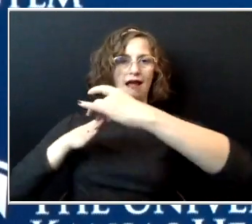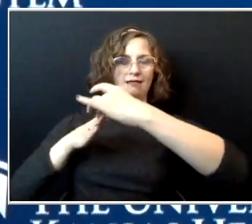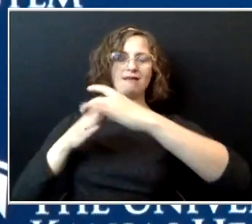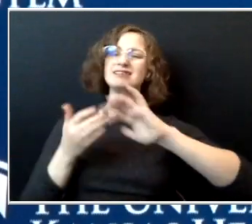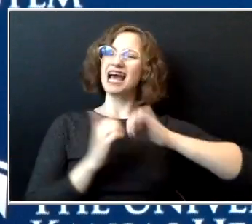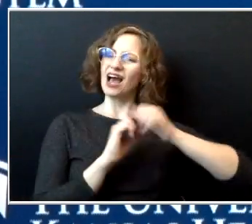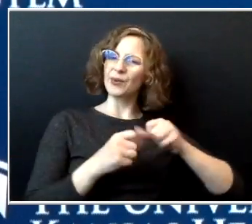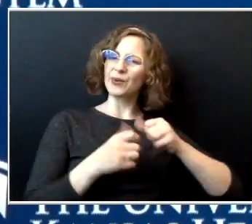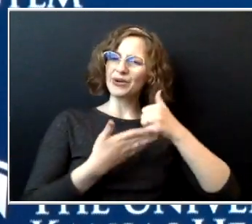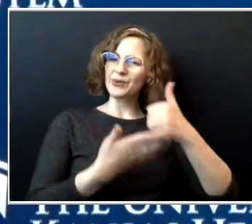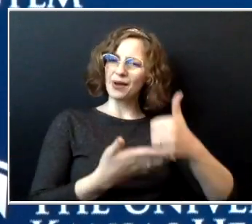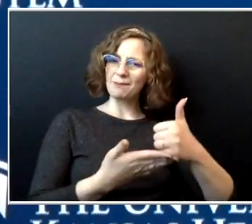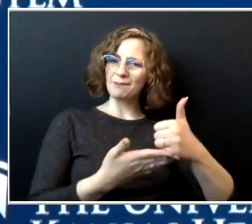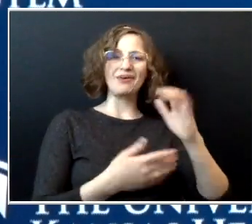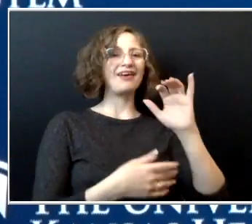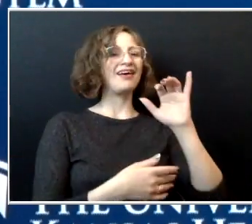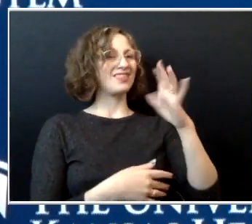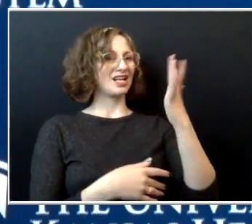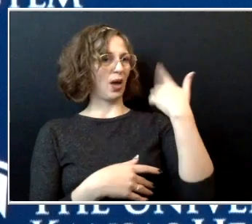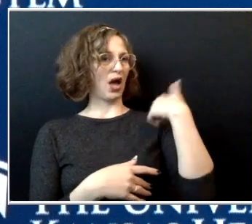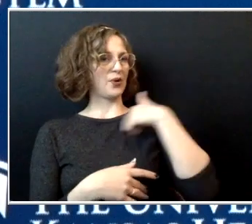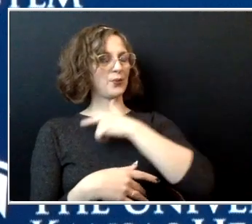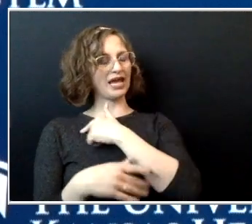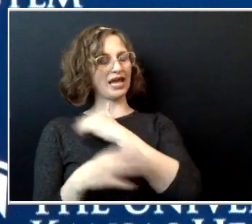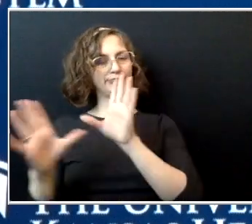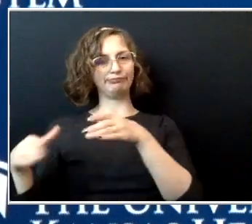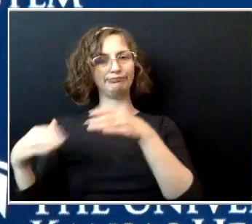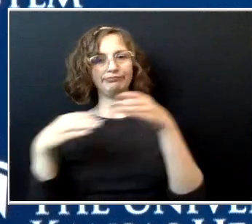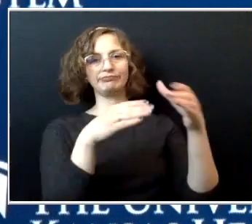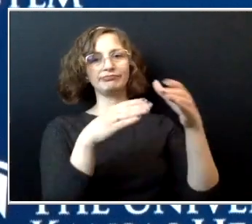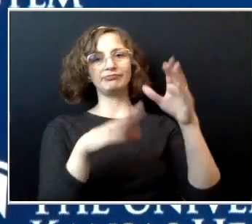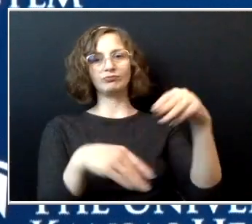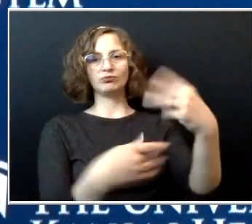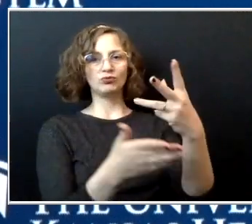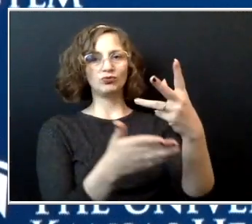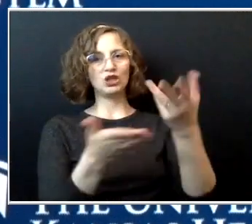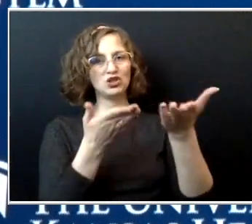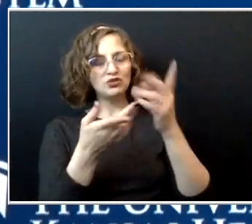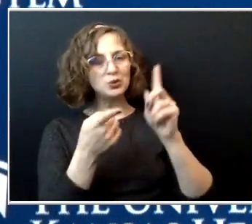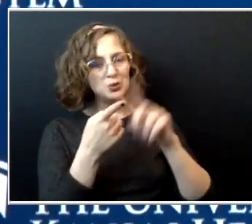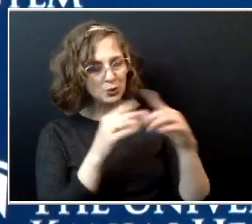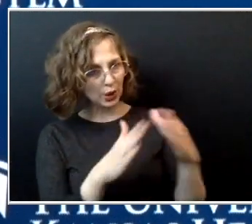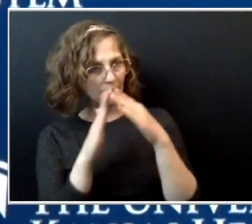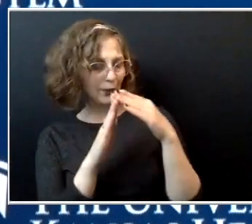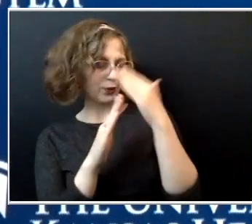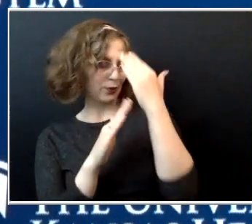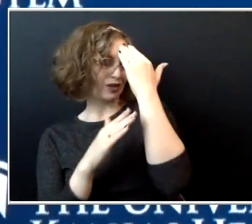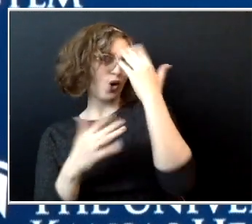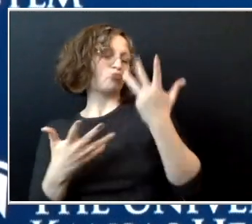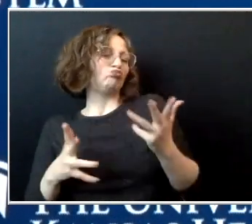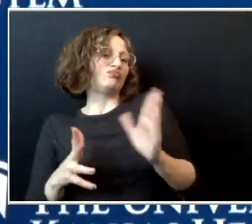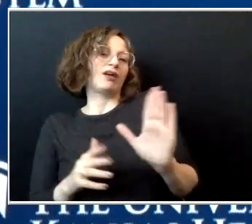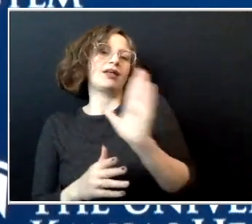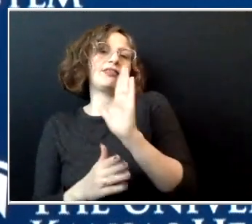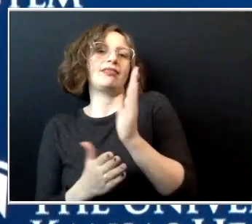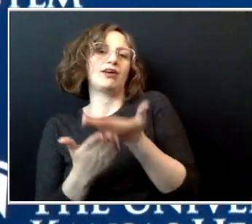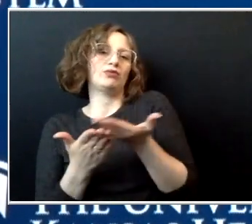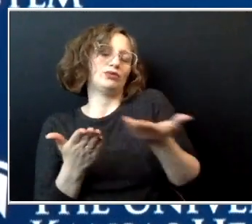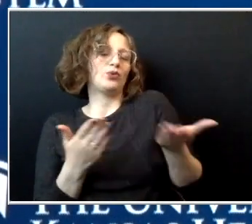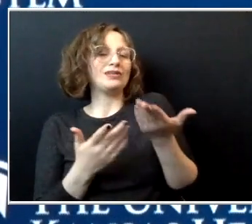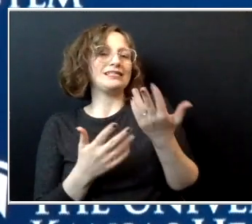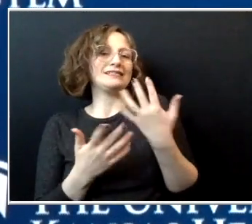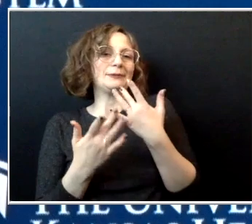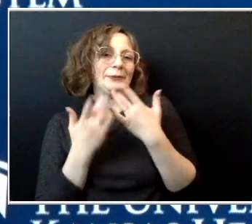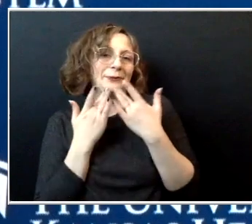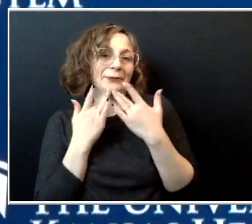rural community, because we know they have such limited resources. And then we provide support like a tablet in the emergency department